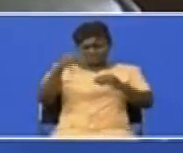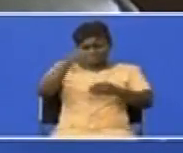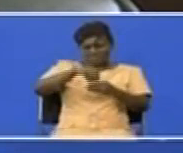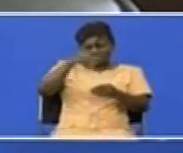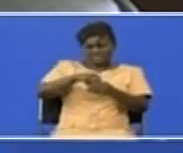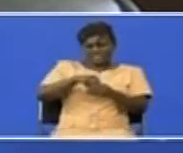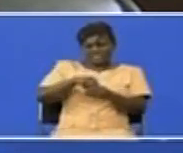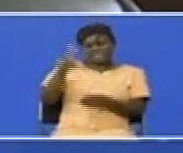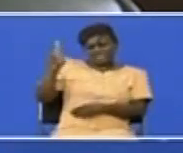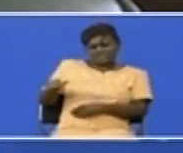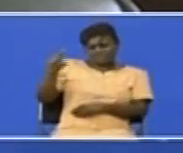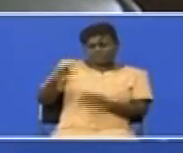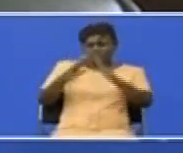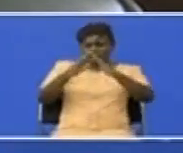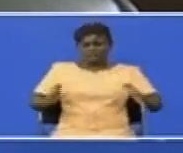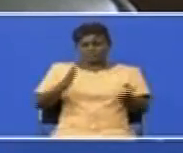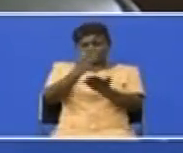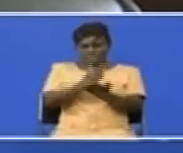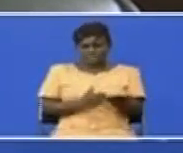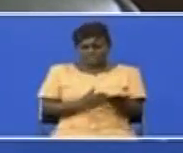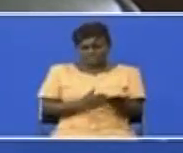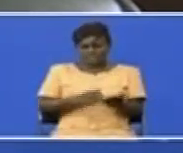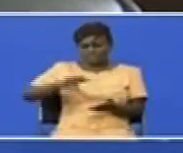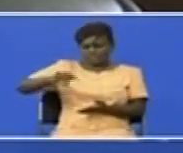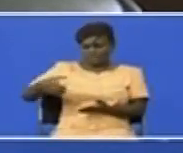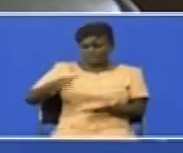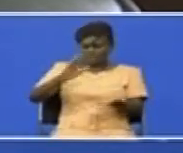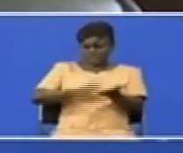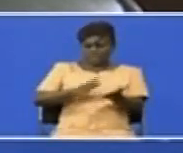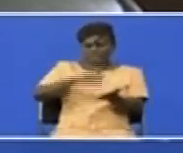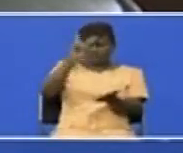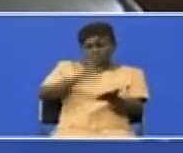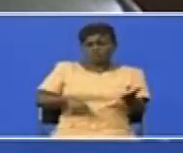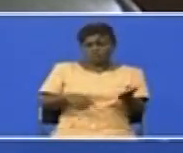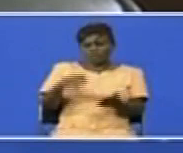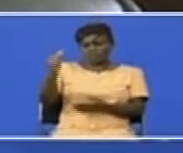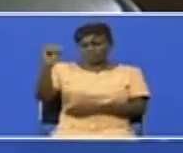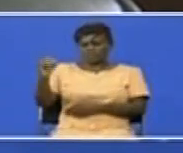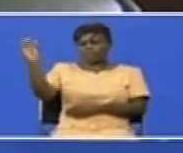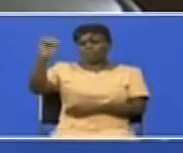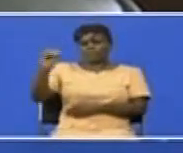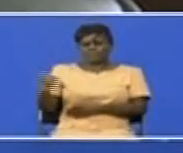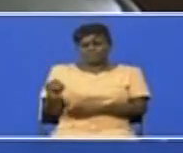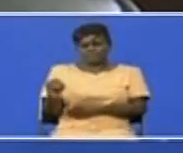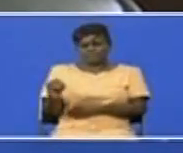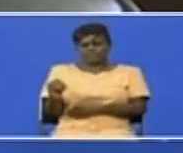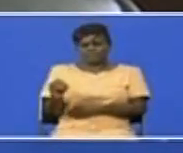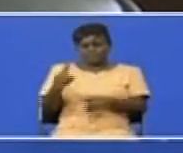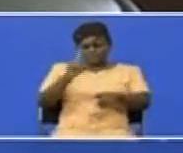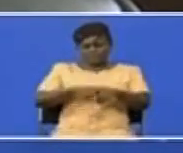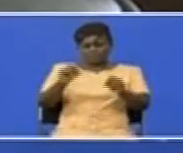affordable housing sector. So one of the incentives is just the holiday of 50% waive of